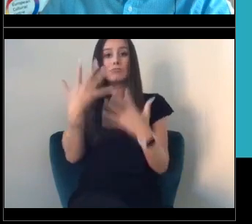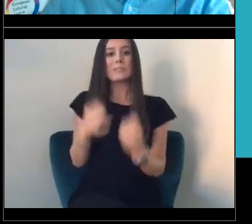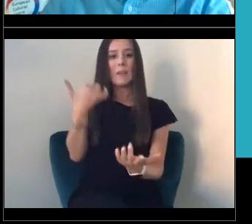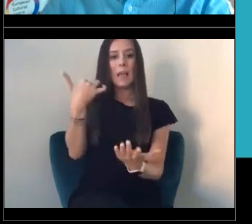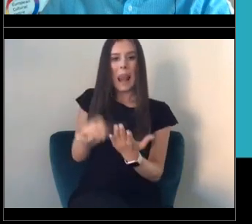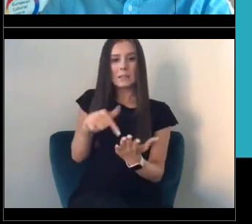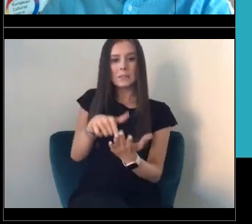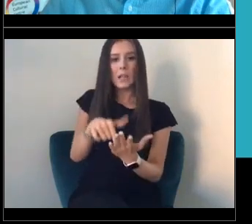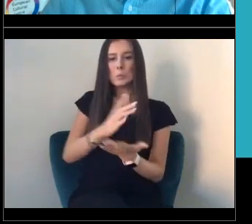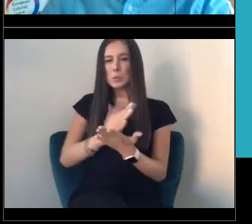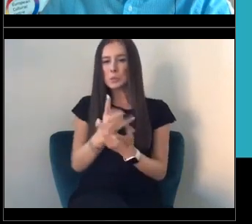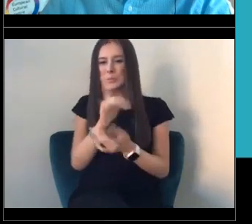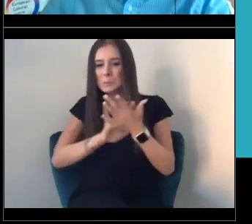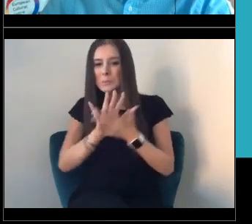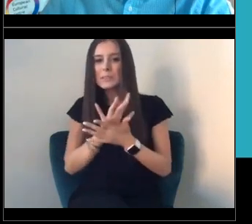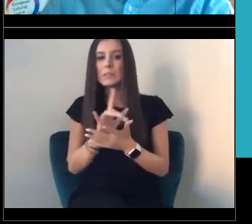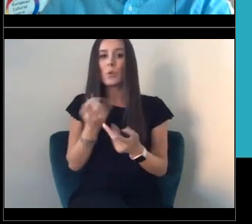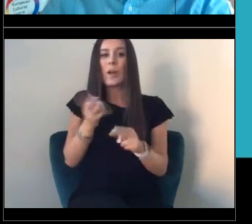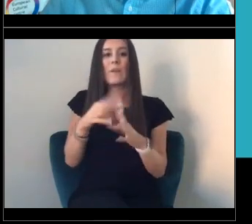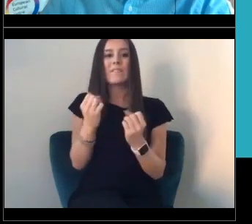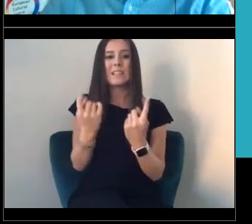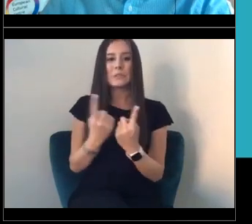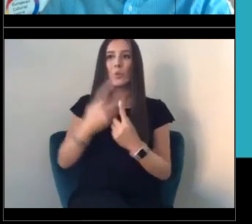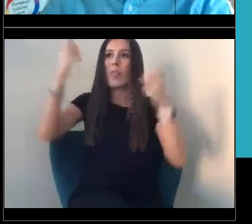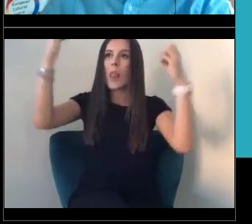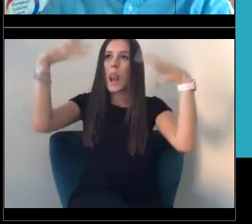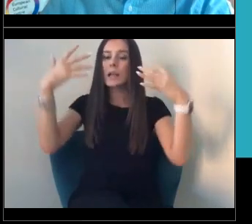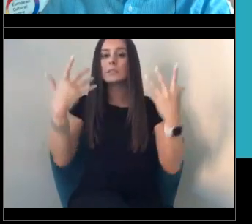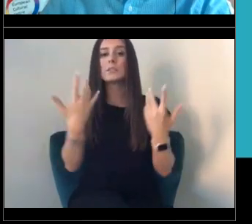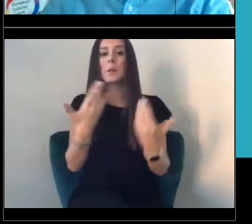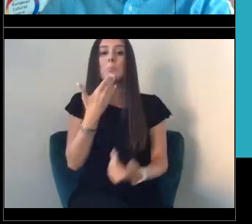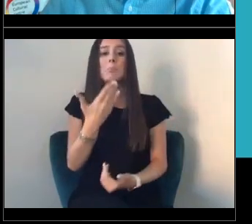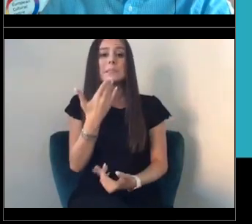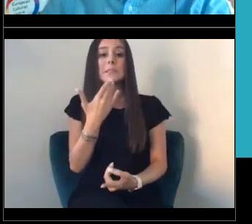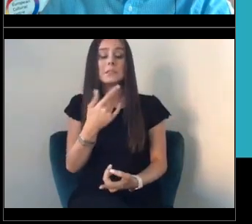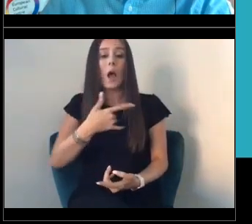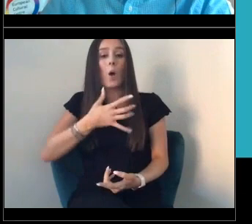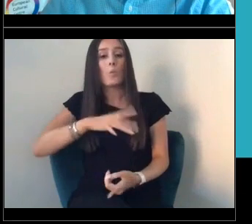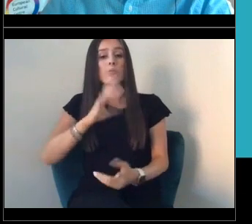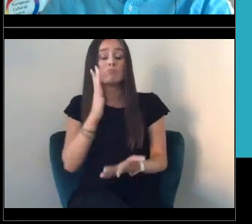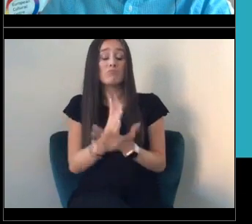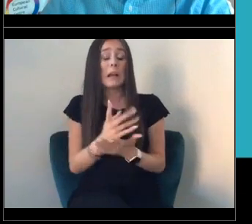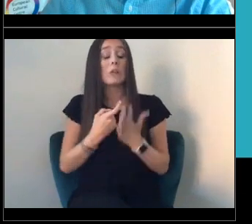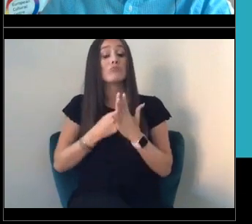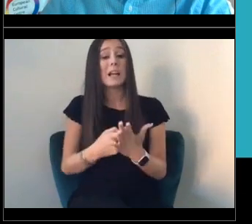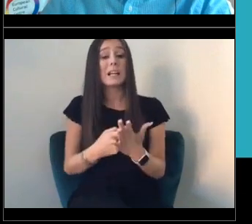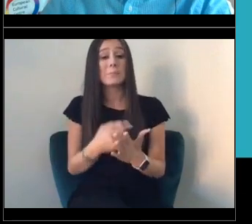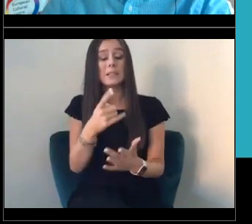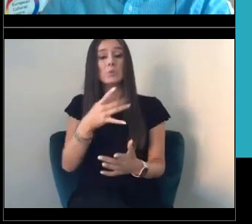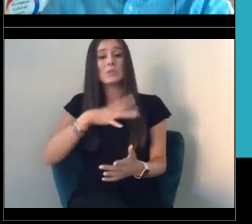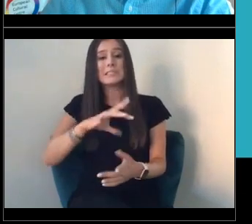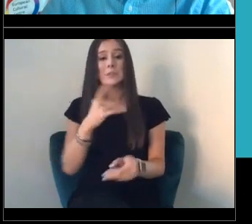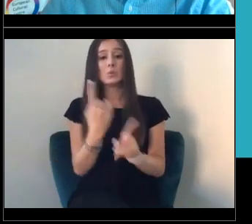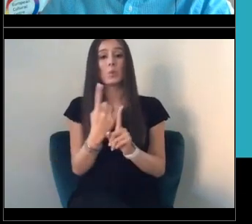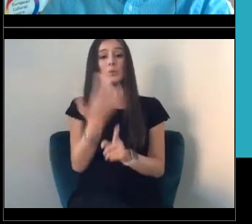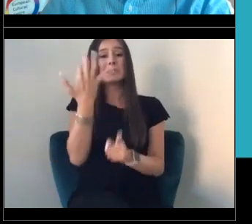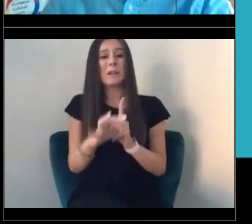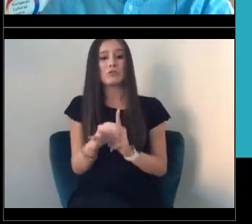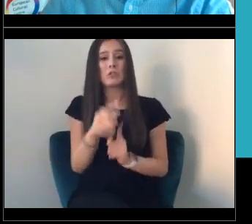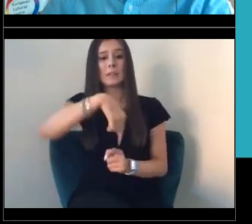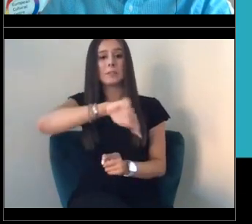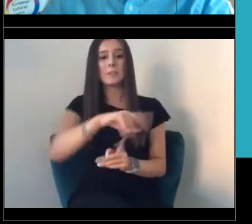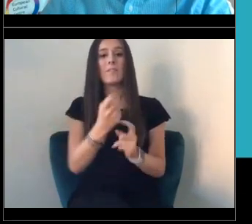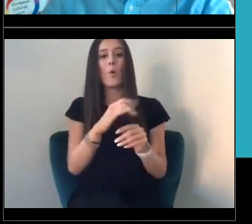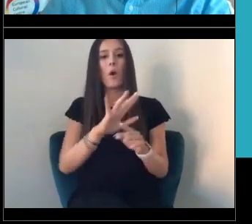any issues about blight or anything like that, please, I would recommend that they talk to one of our specialists in land and